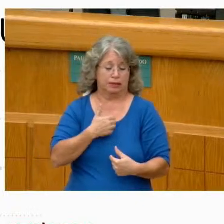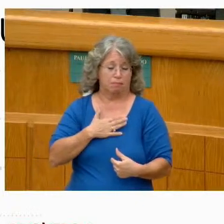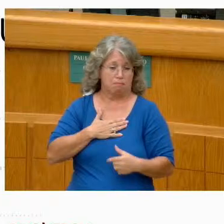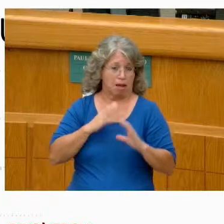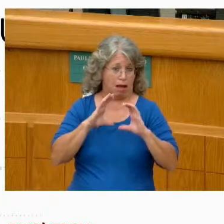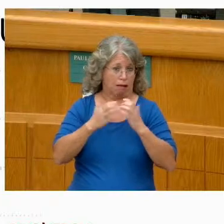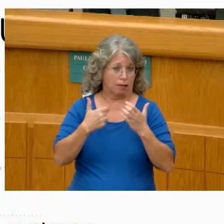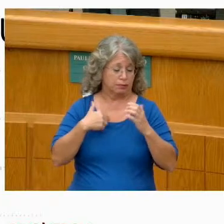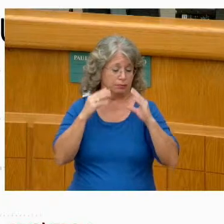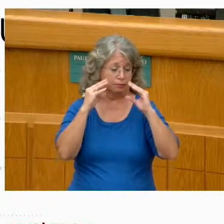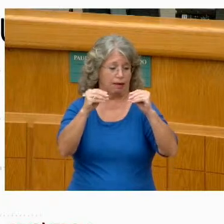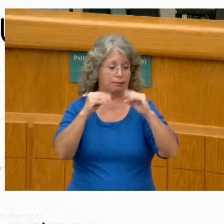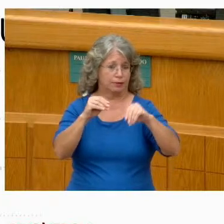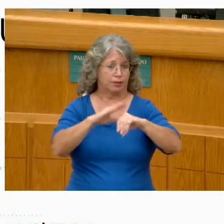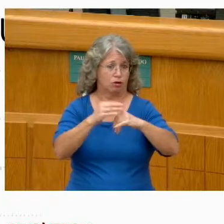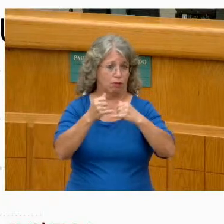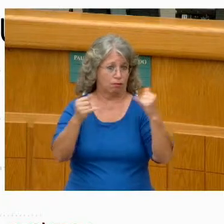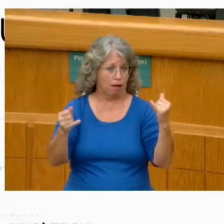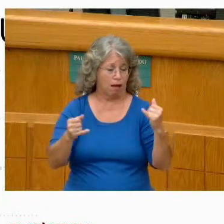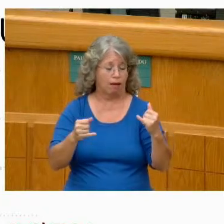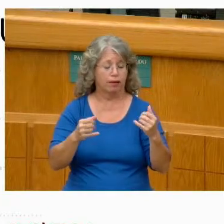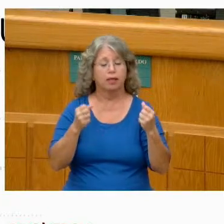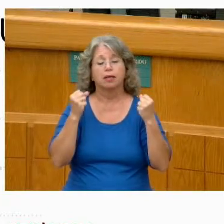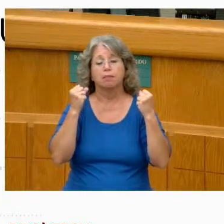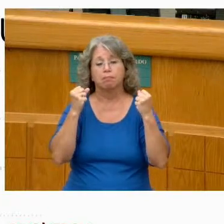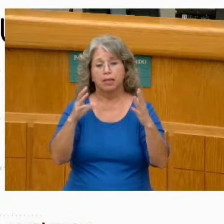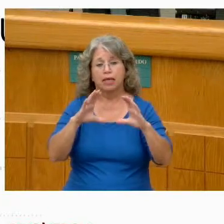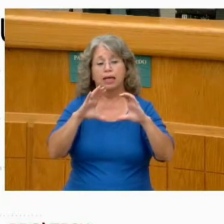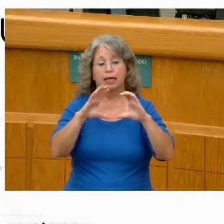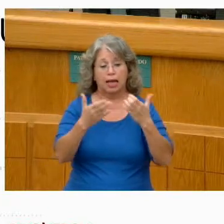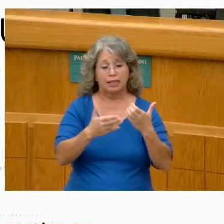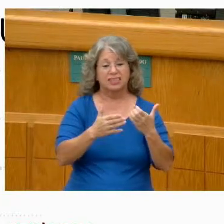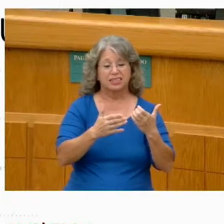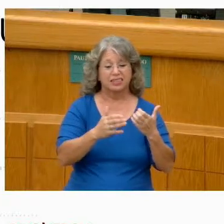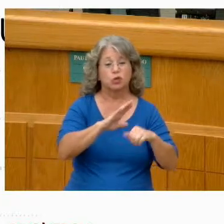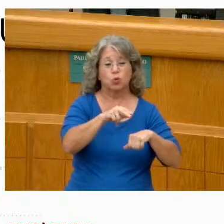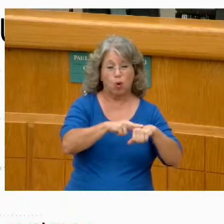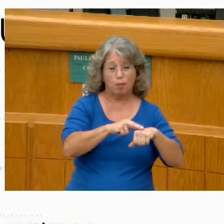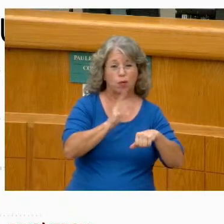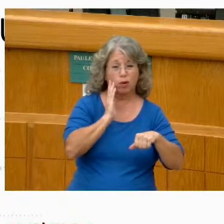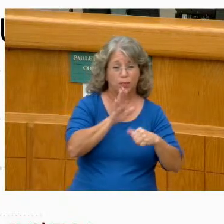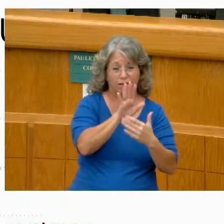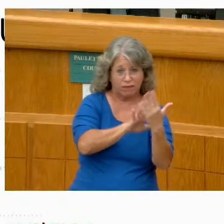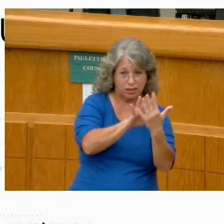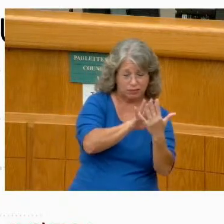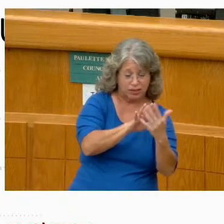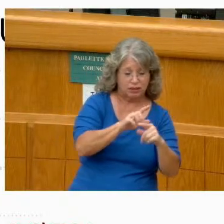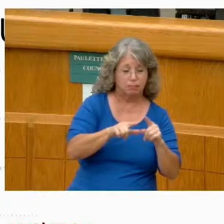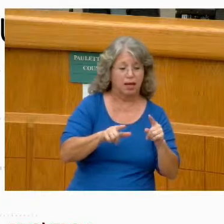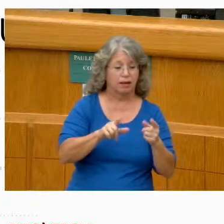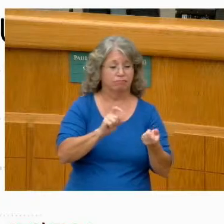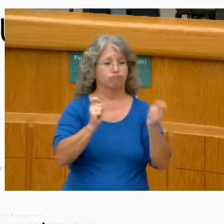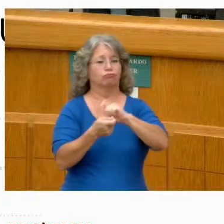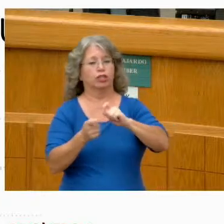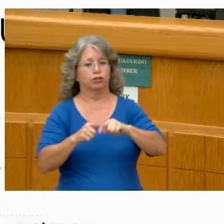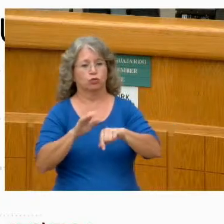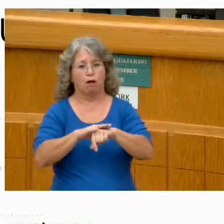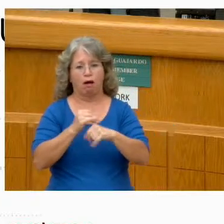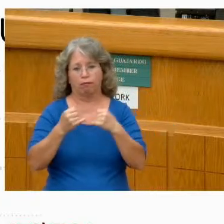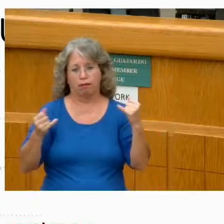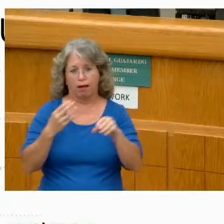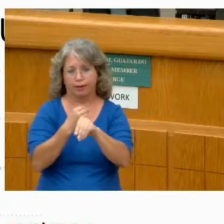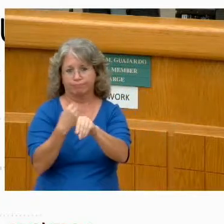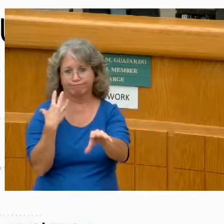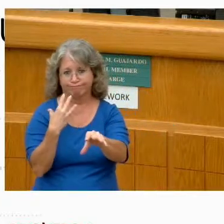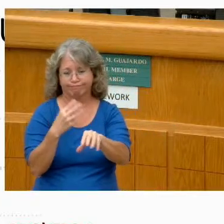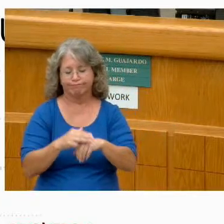class online, and there's a lot of classes that normally would be face-to-face that are online, and there's a lot of measures being taken. The universities